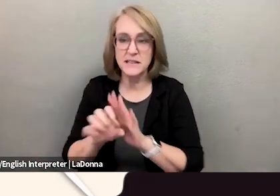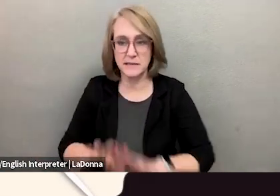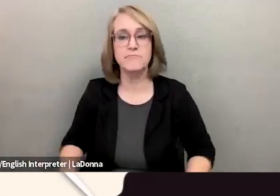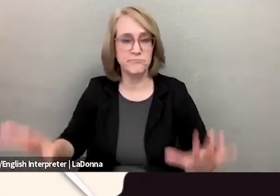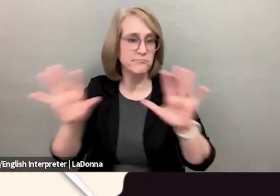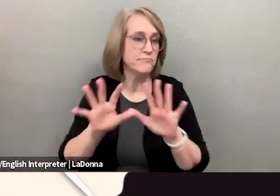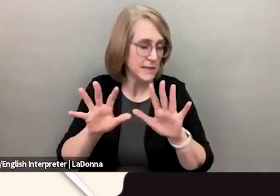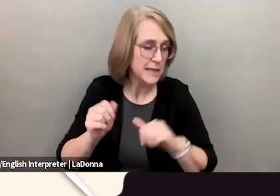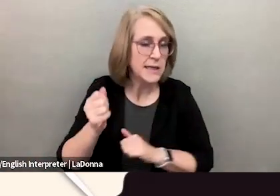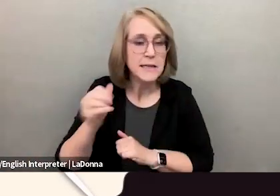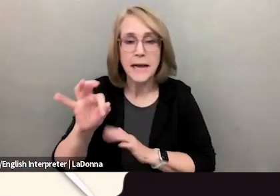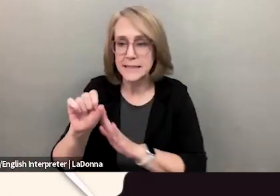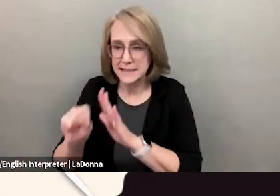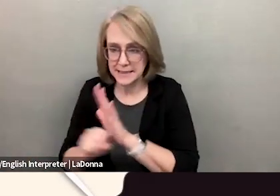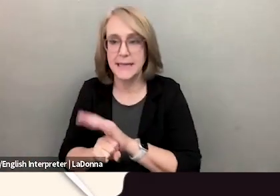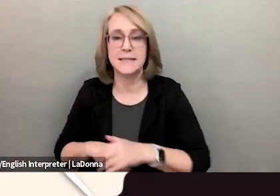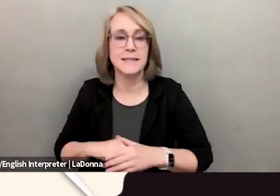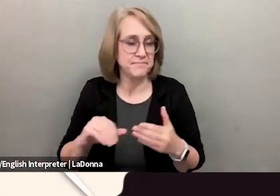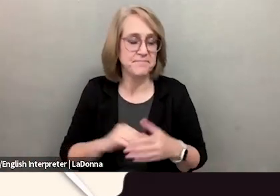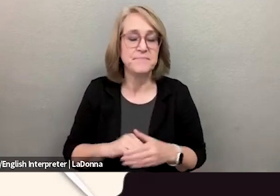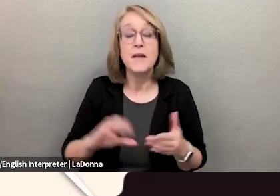50 cities and 19 states.